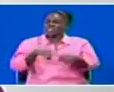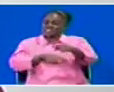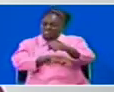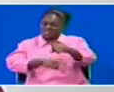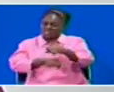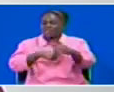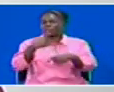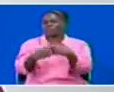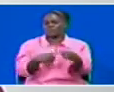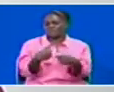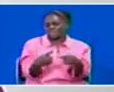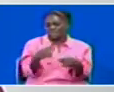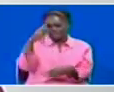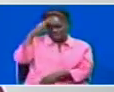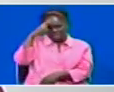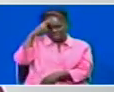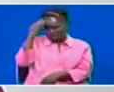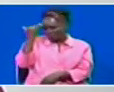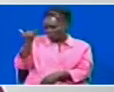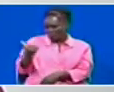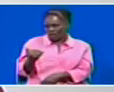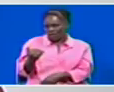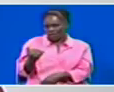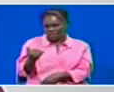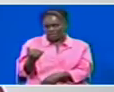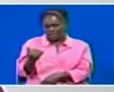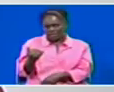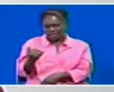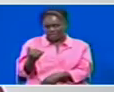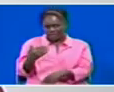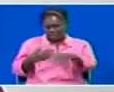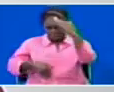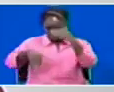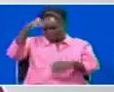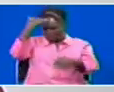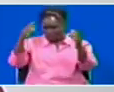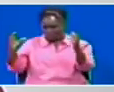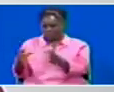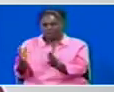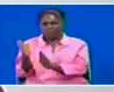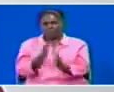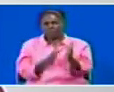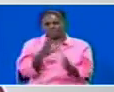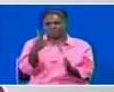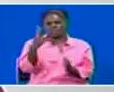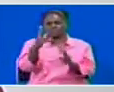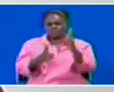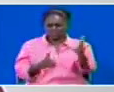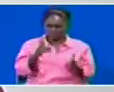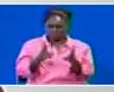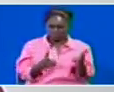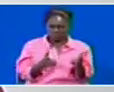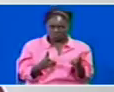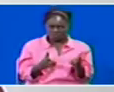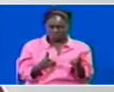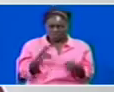the reason why Kagwanja's party, he said that they are planning for 2022,